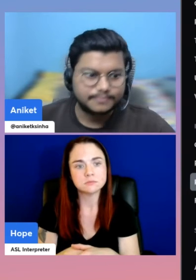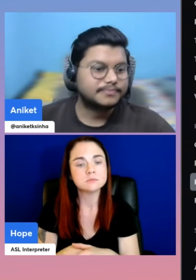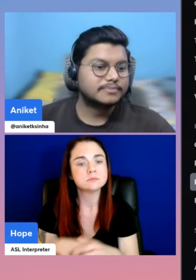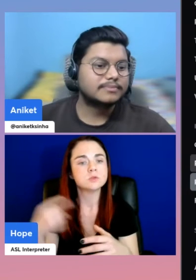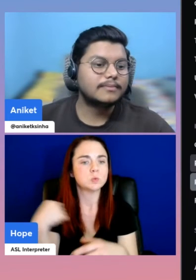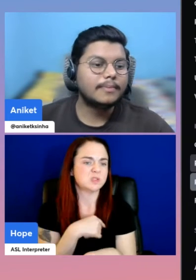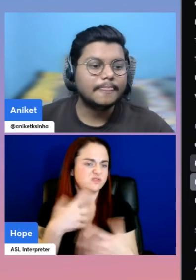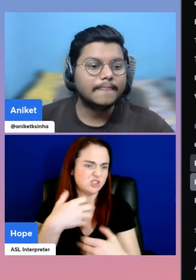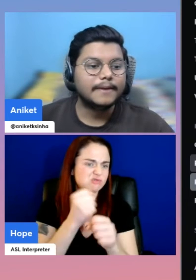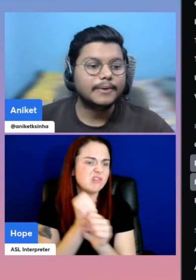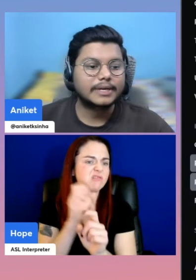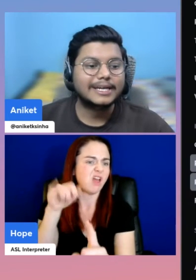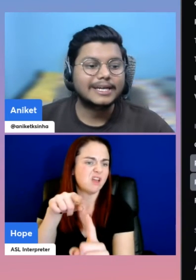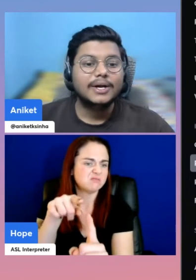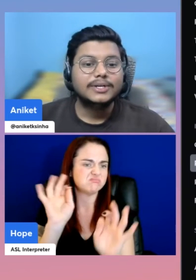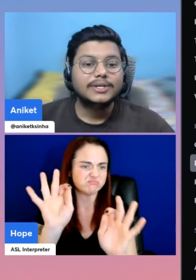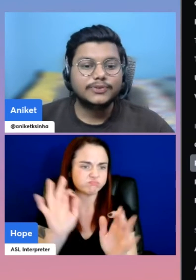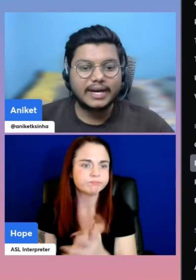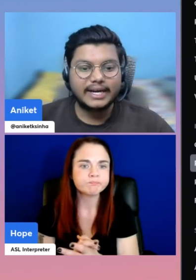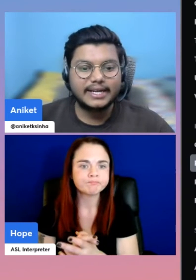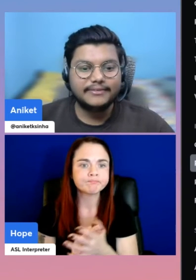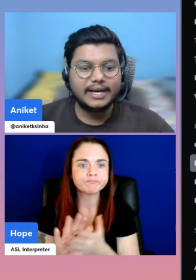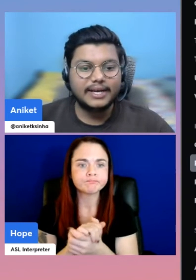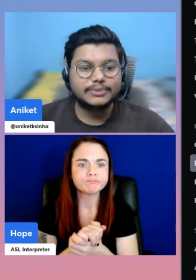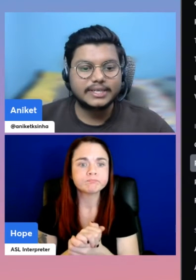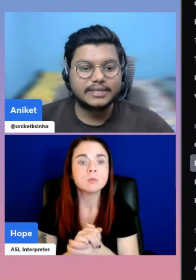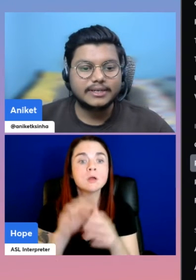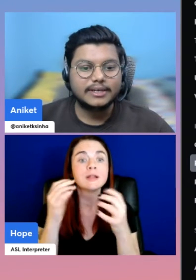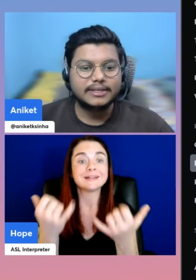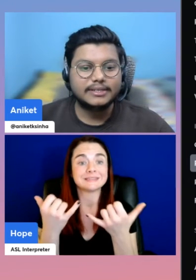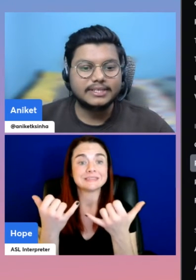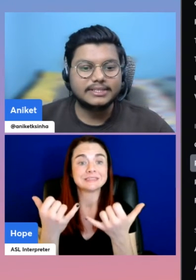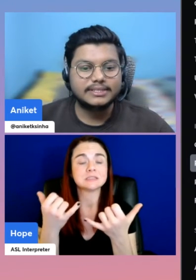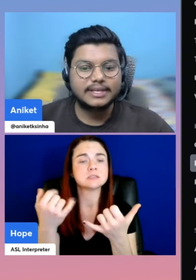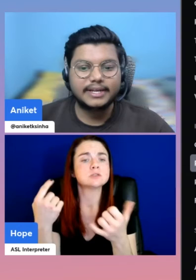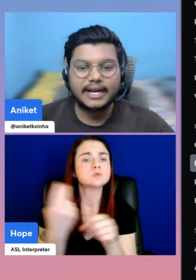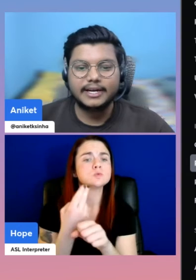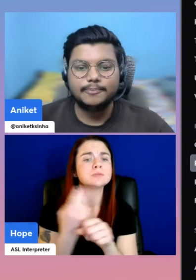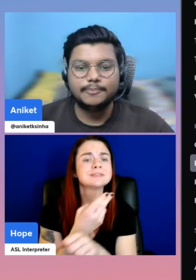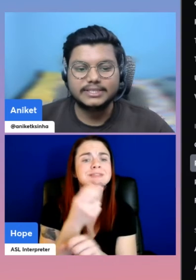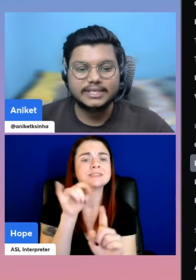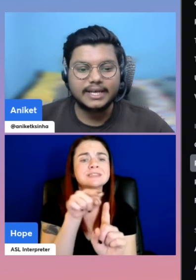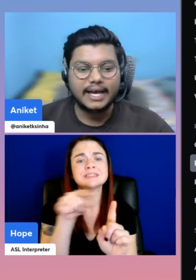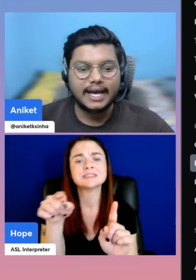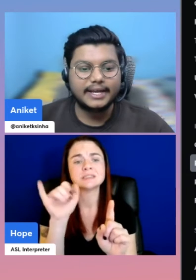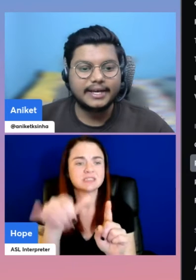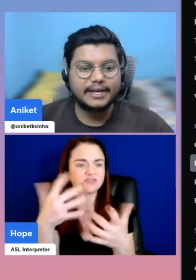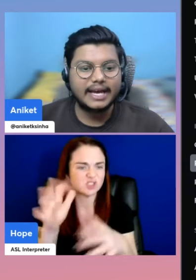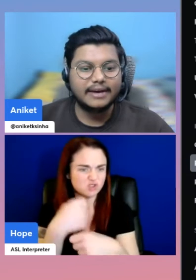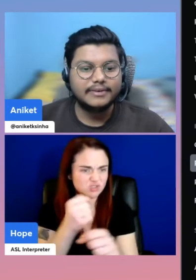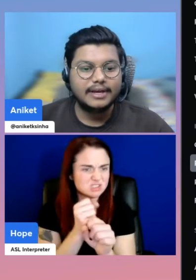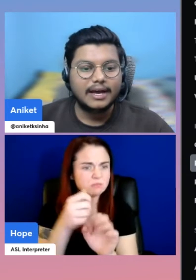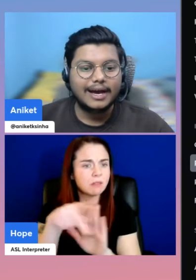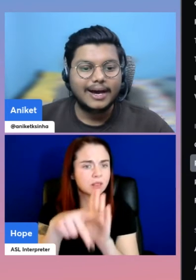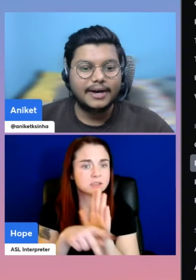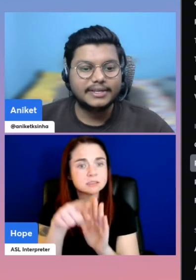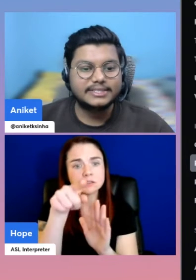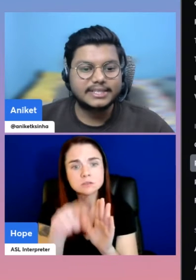this now. Okay, so currently we are using this created policy, and here we